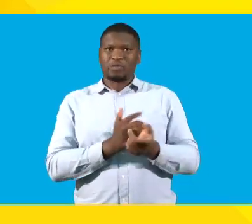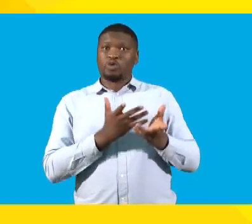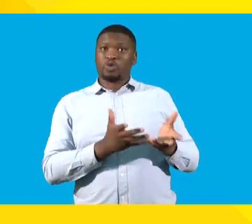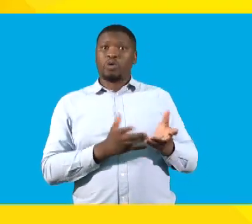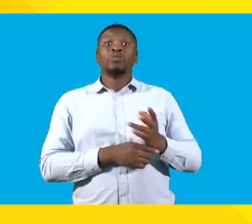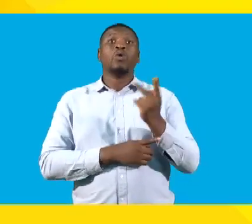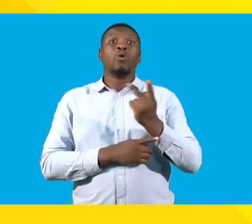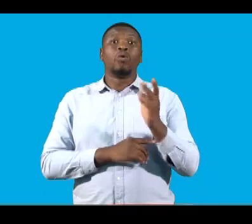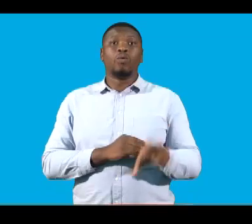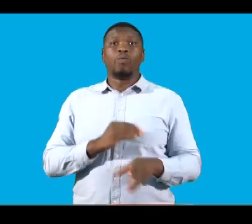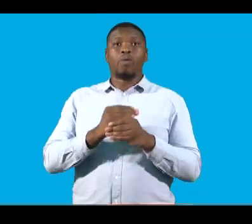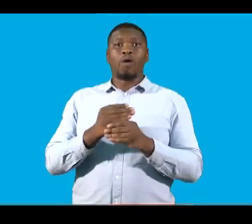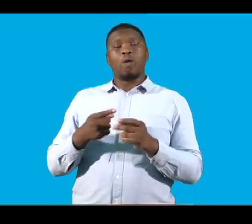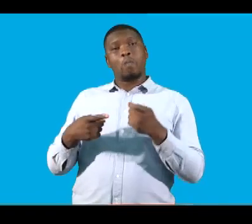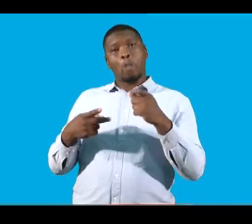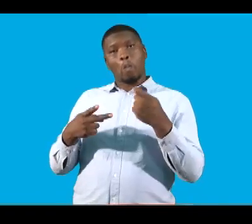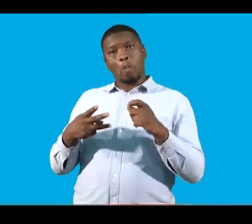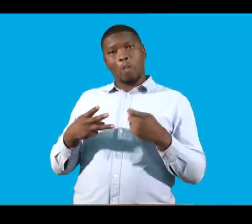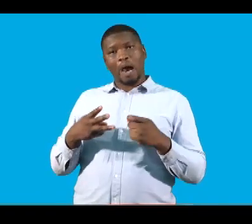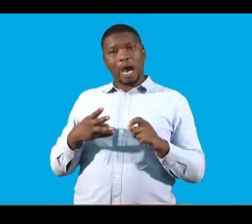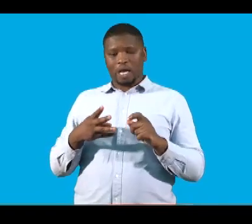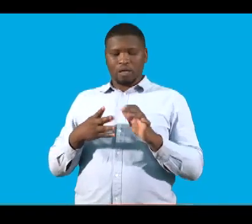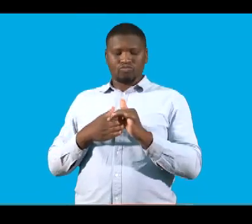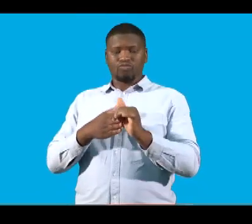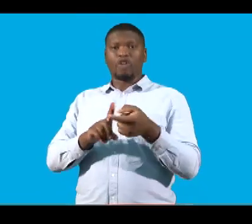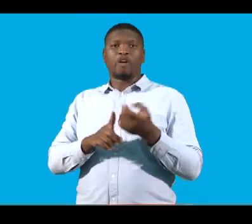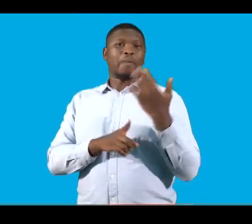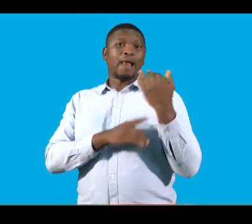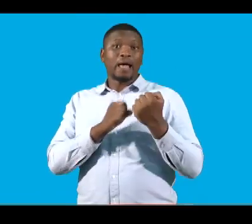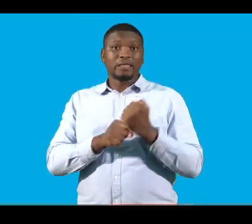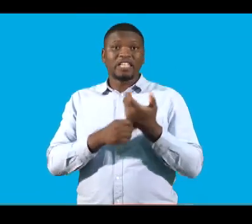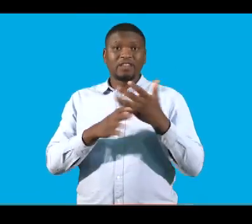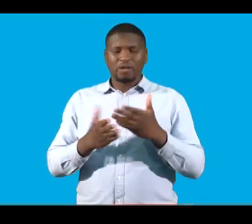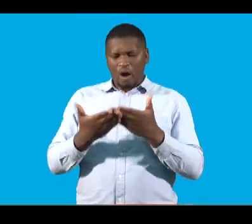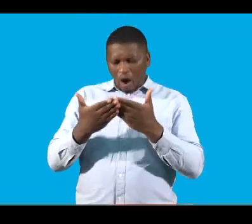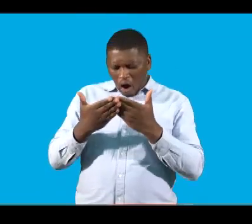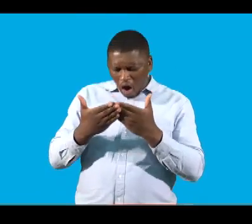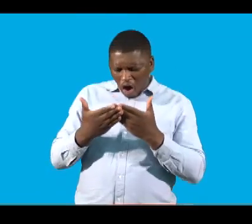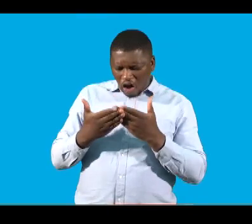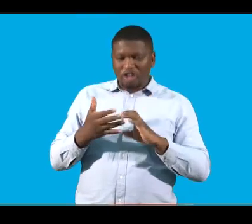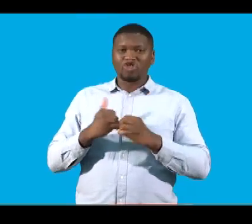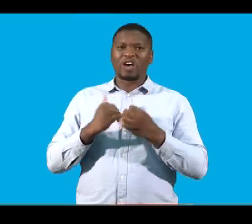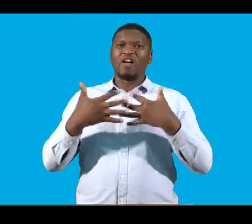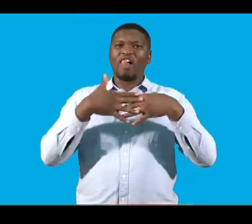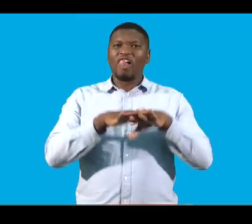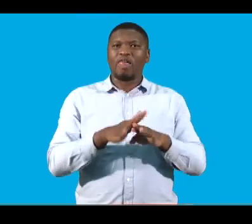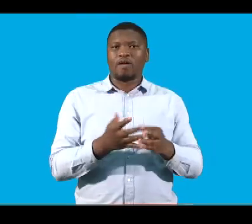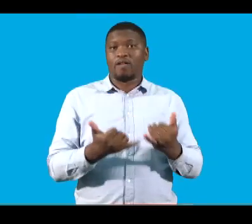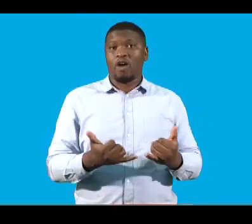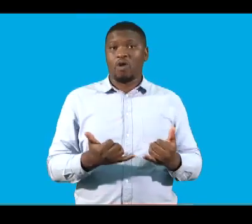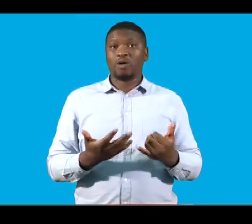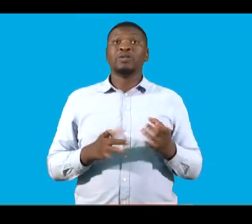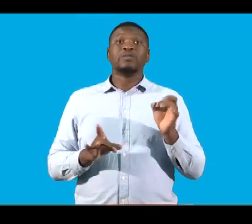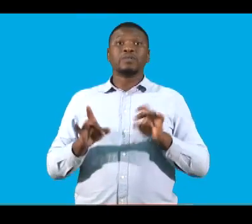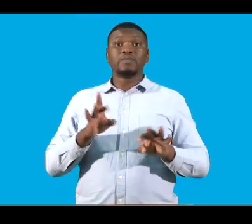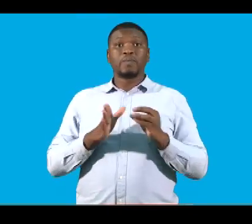question. Additionally, a marking guideline of the previous year was studied and forced upon the current essay topic.